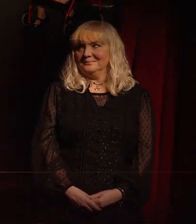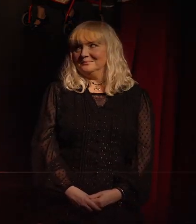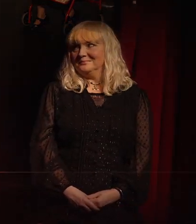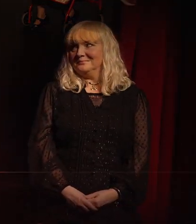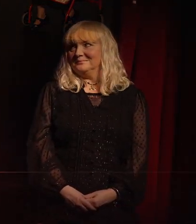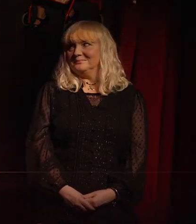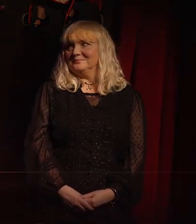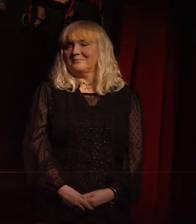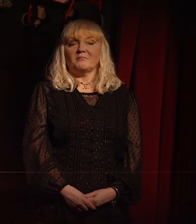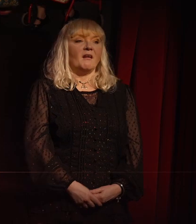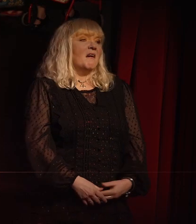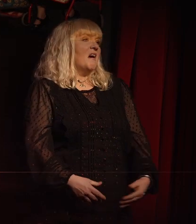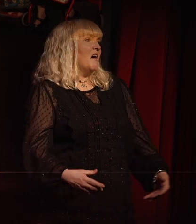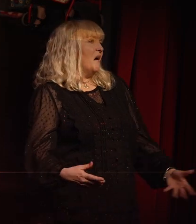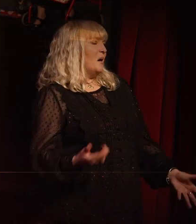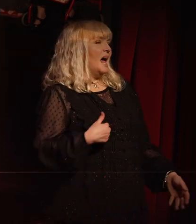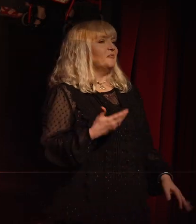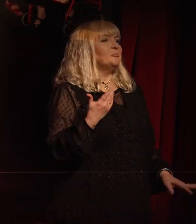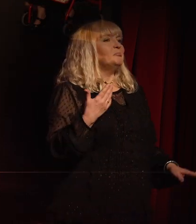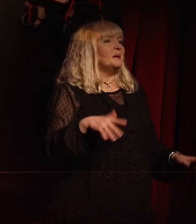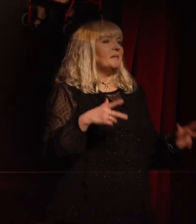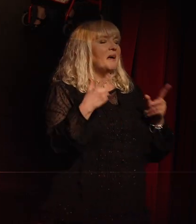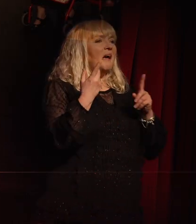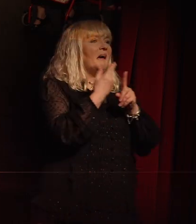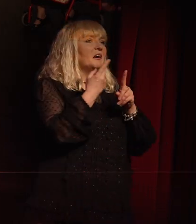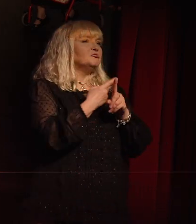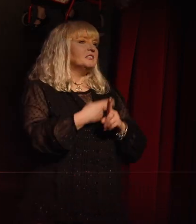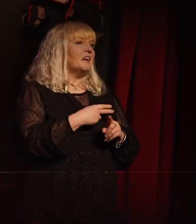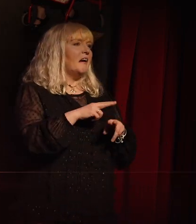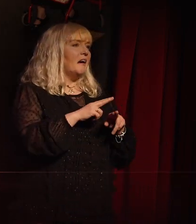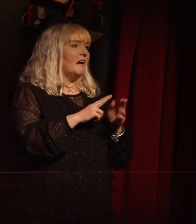To the NTDF hair salon, darling.